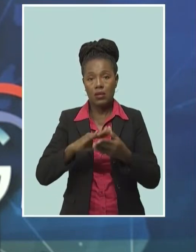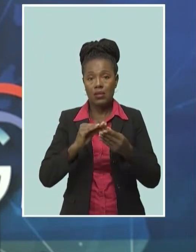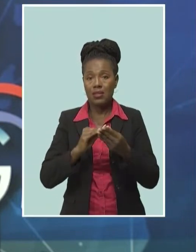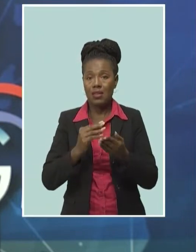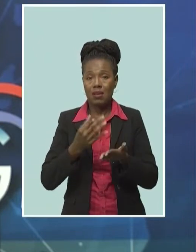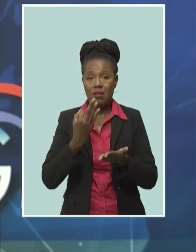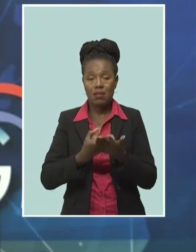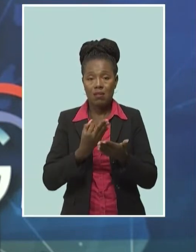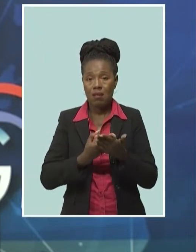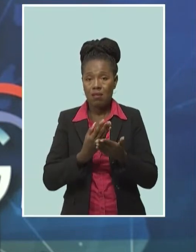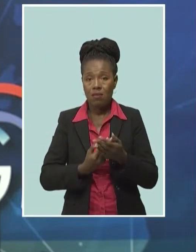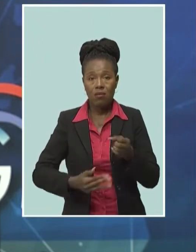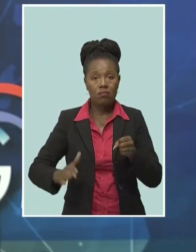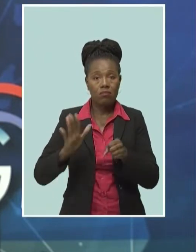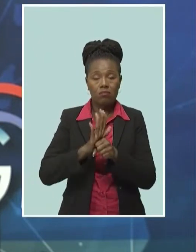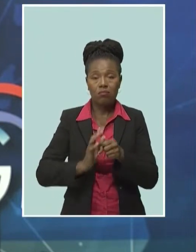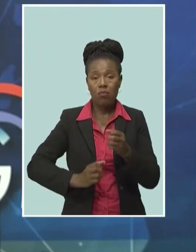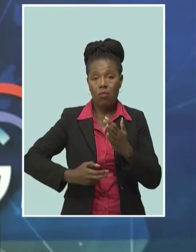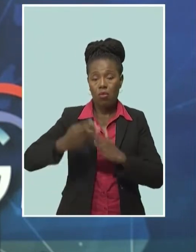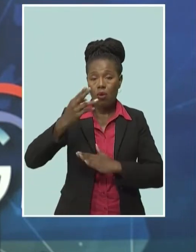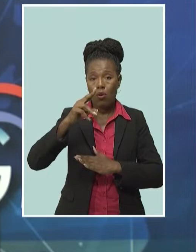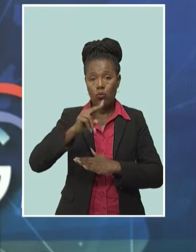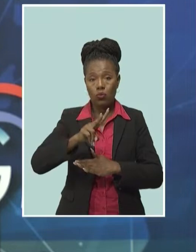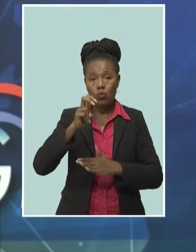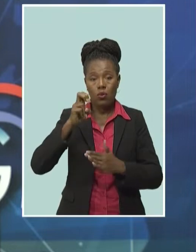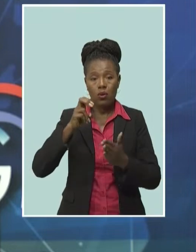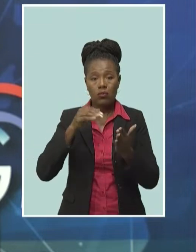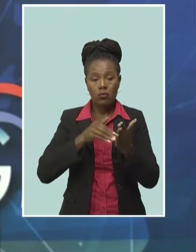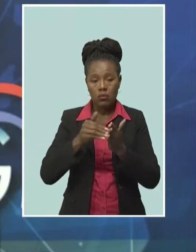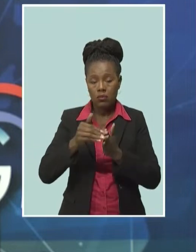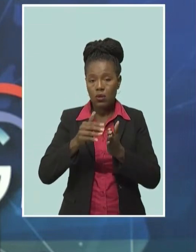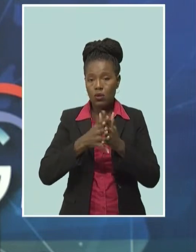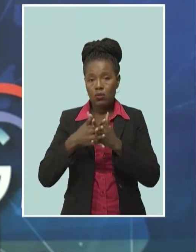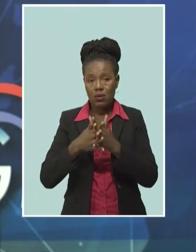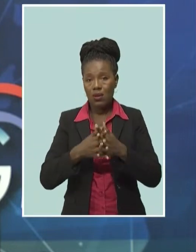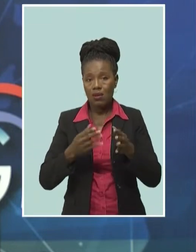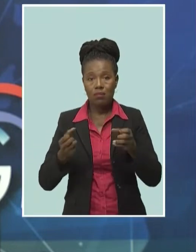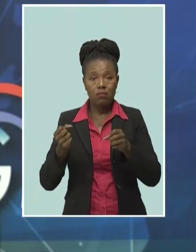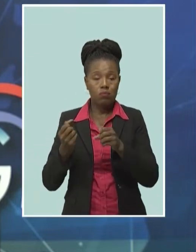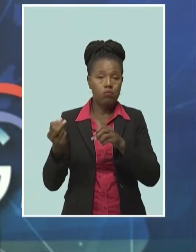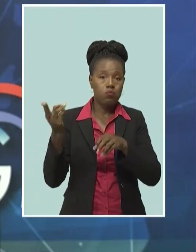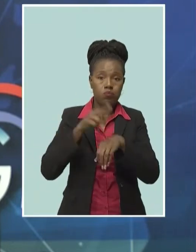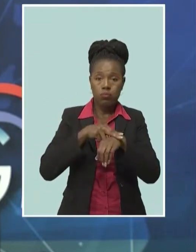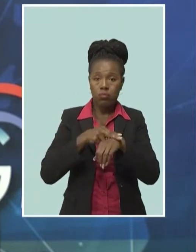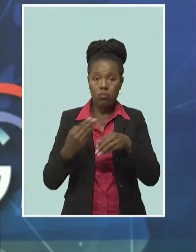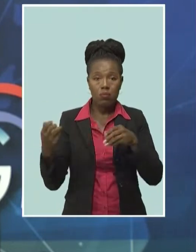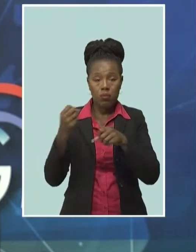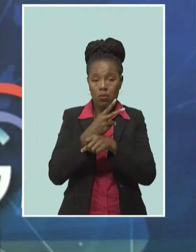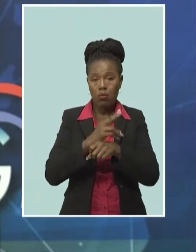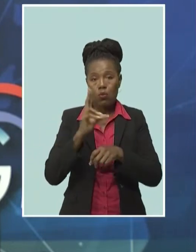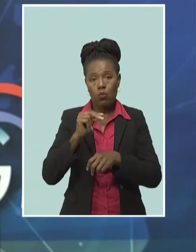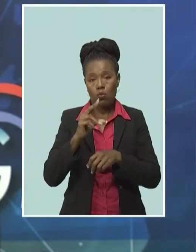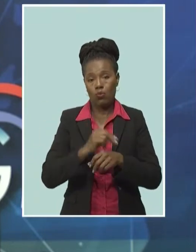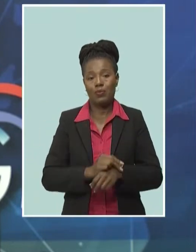million. Minister Simmons' comments came during the 2nd Canada-Caribbean Symposium at the